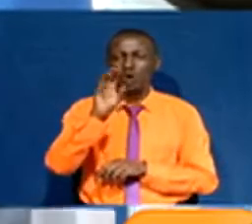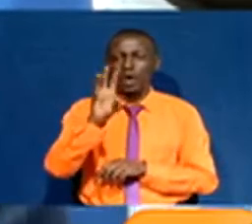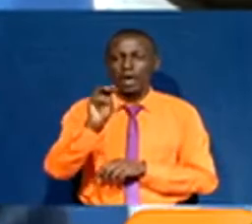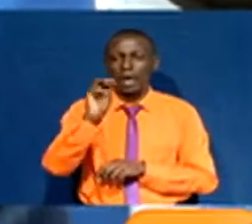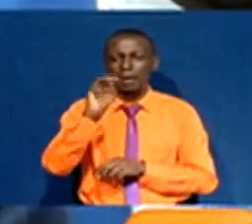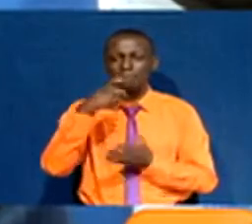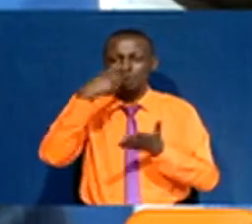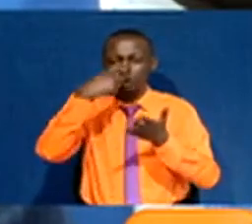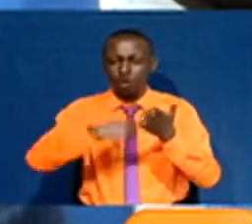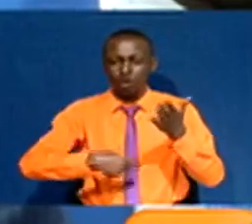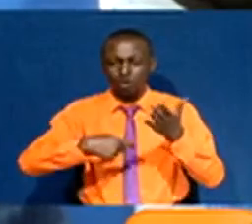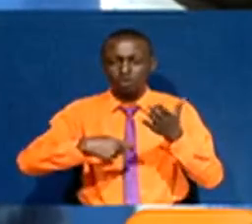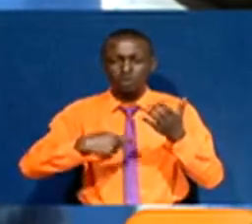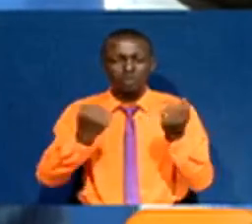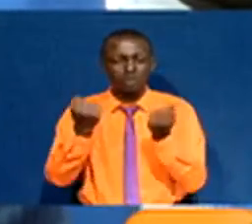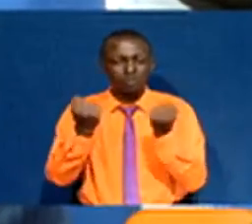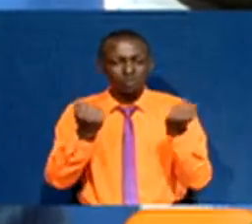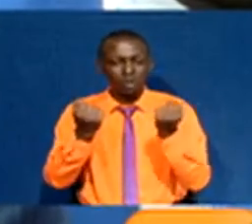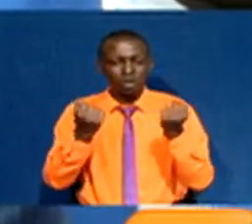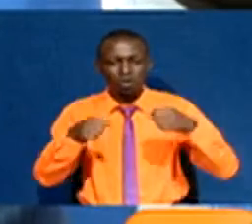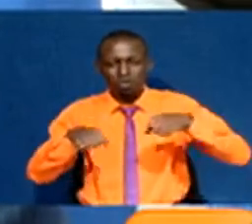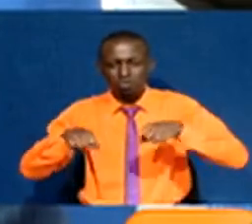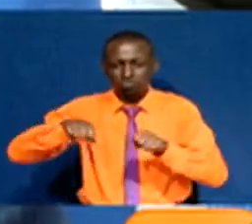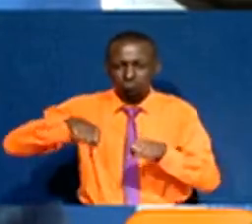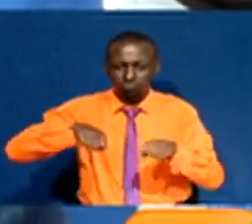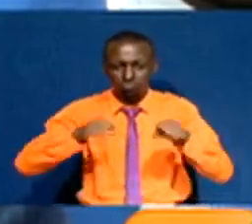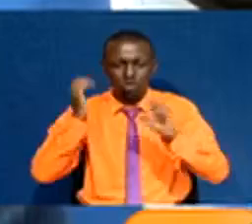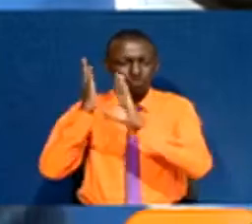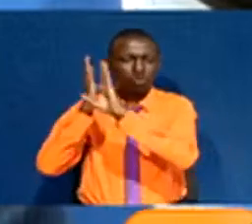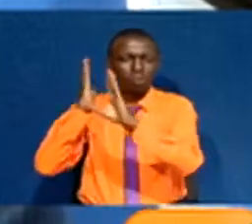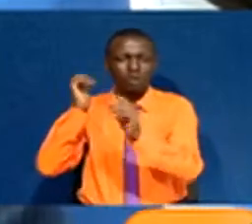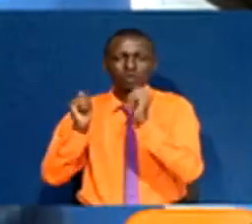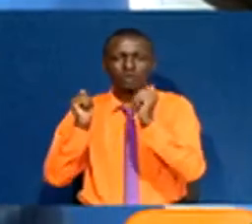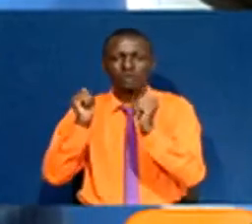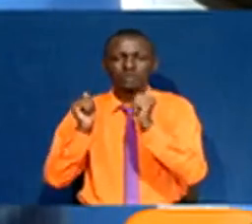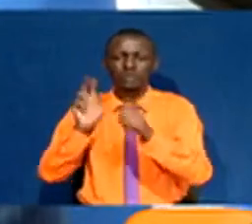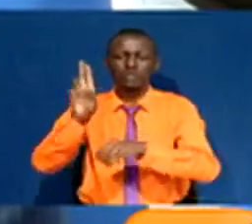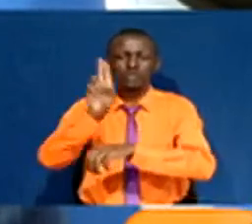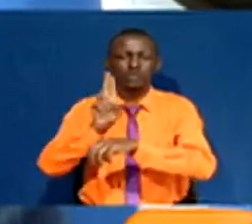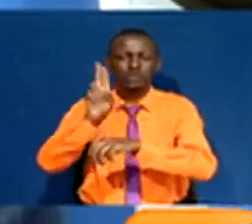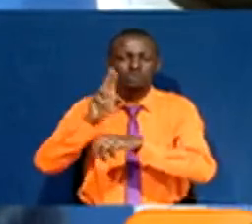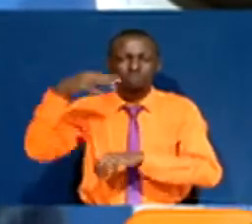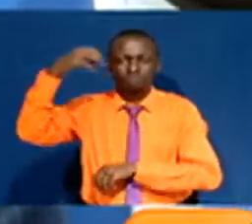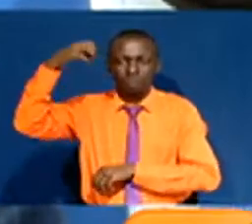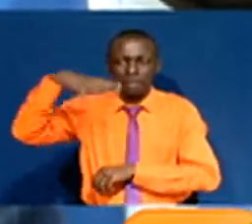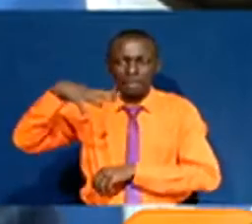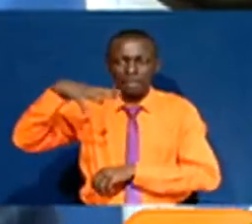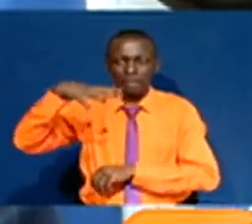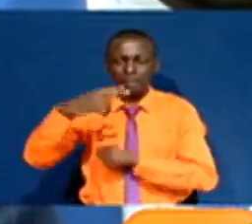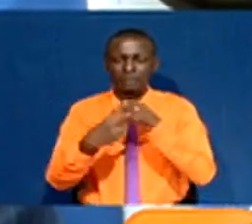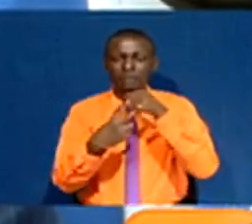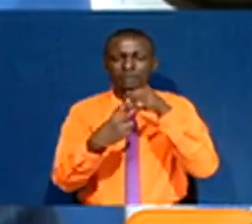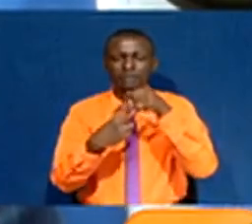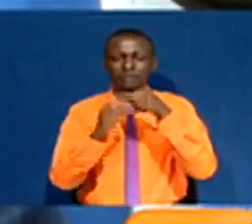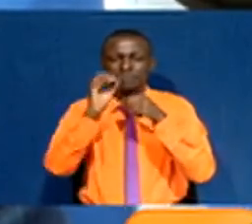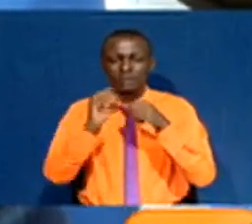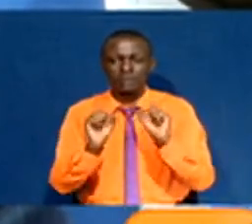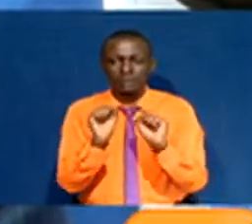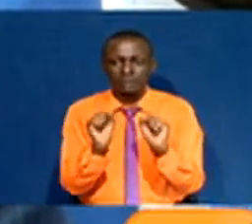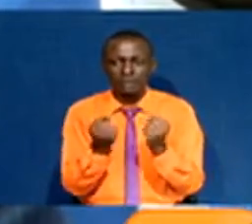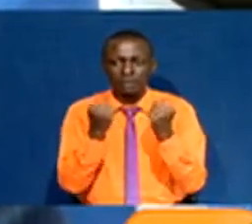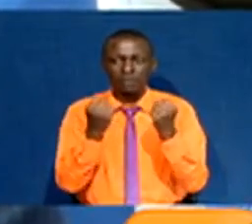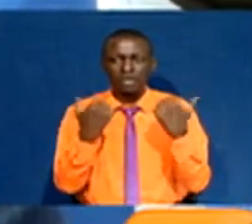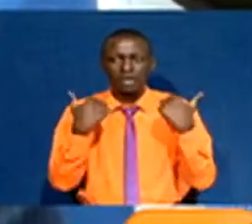an e-motorbike or a bus that uses electricity, you have 70% savings of your